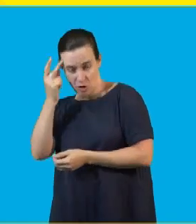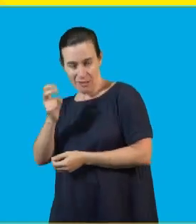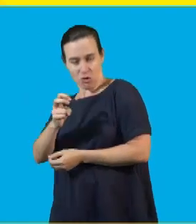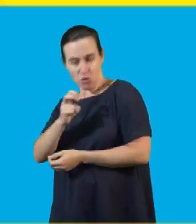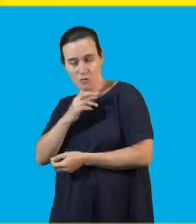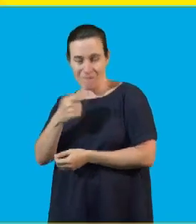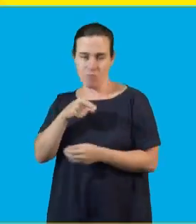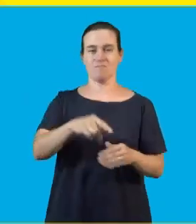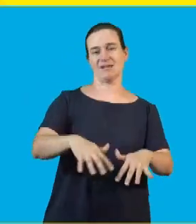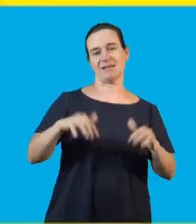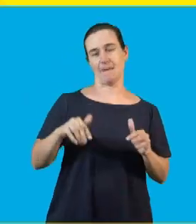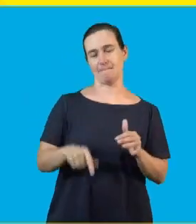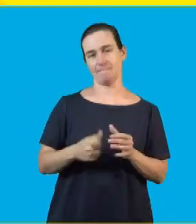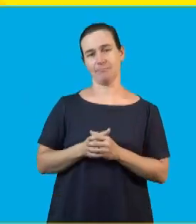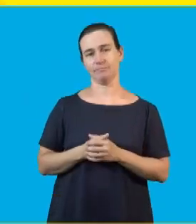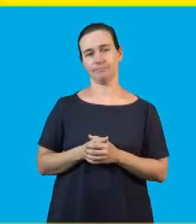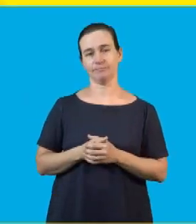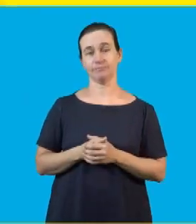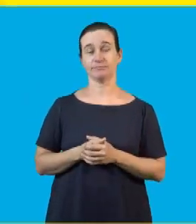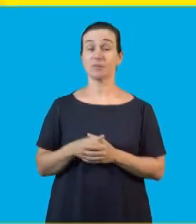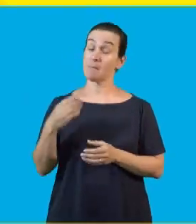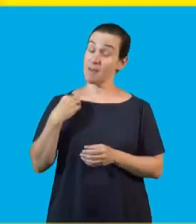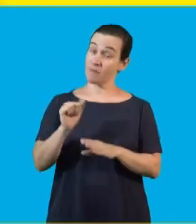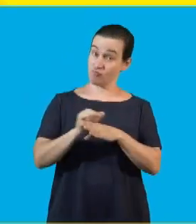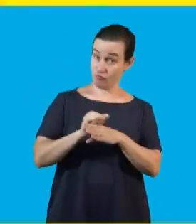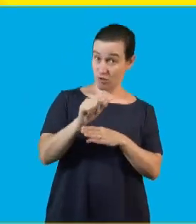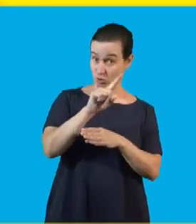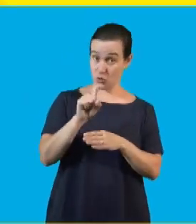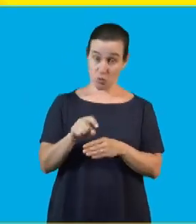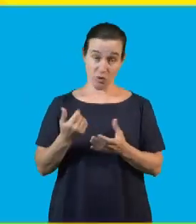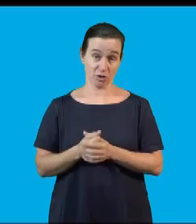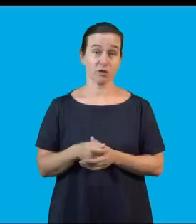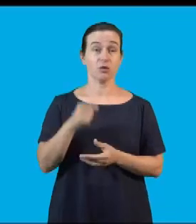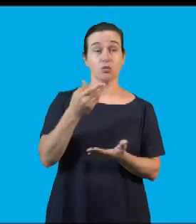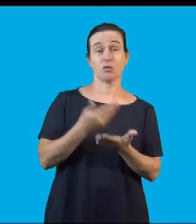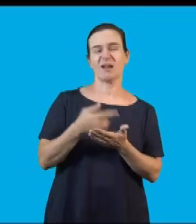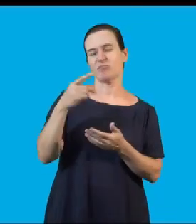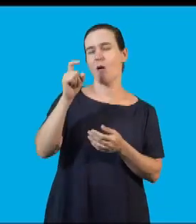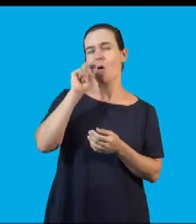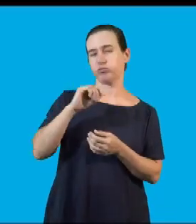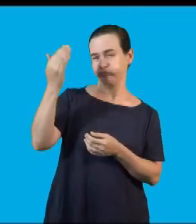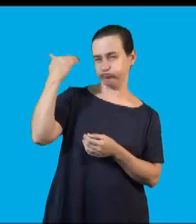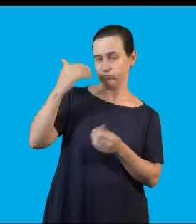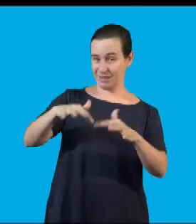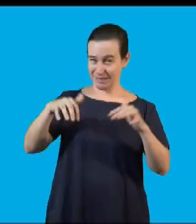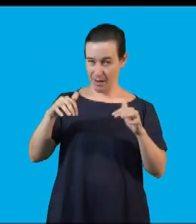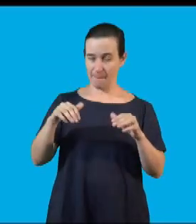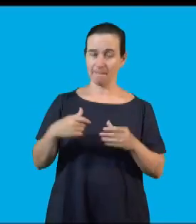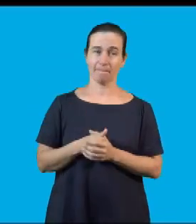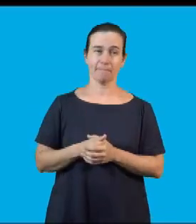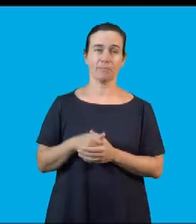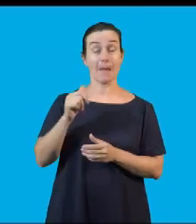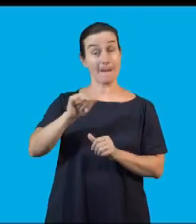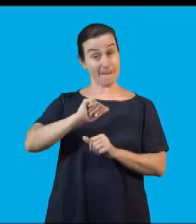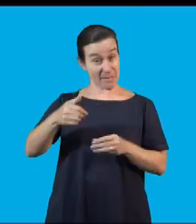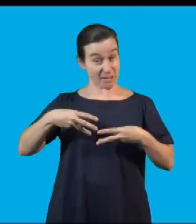of the specific question. I have a few practice questions for you. You can go to past papers. It's the best